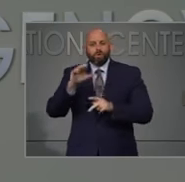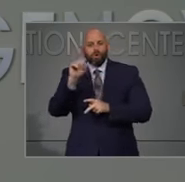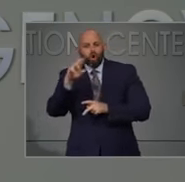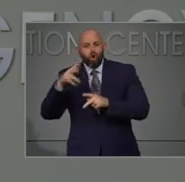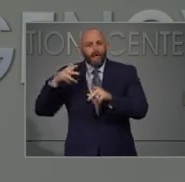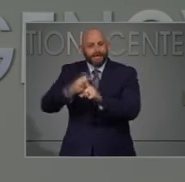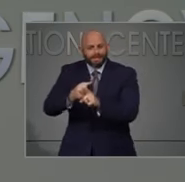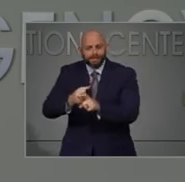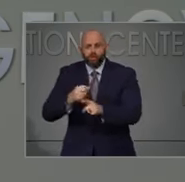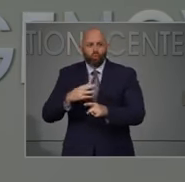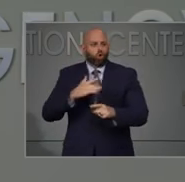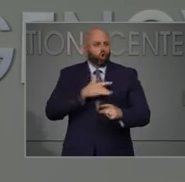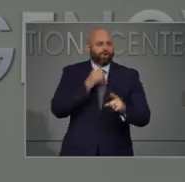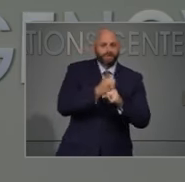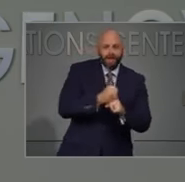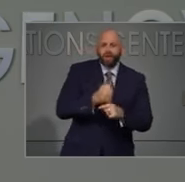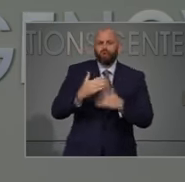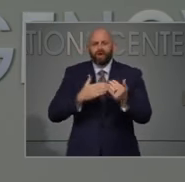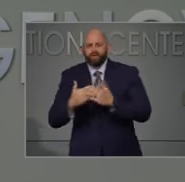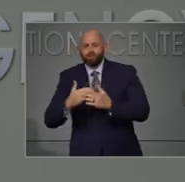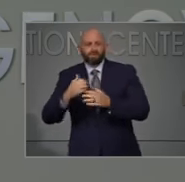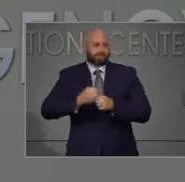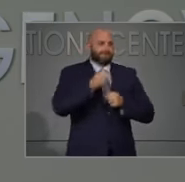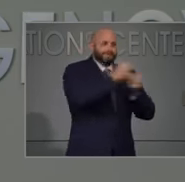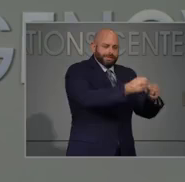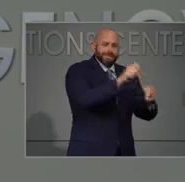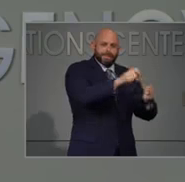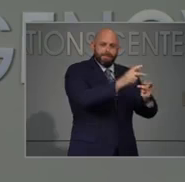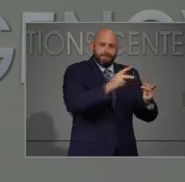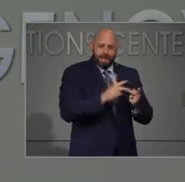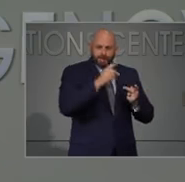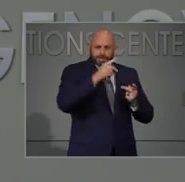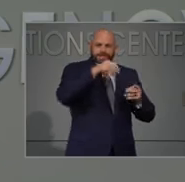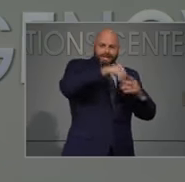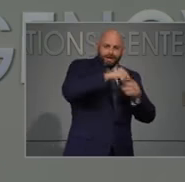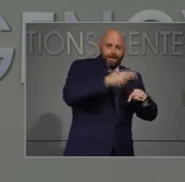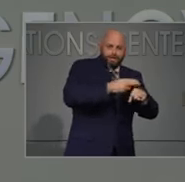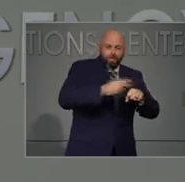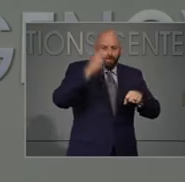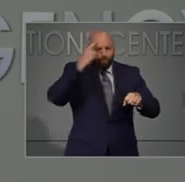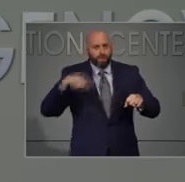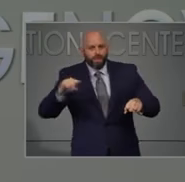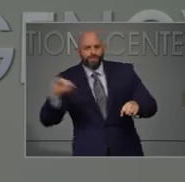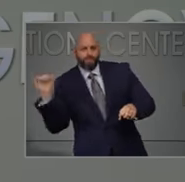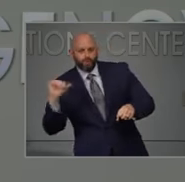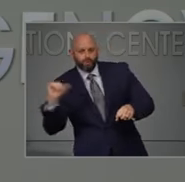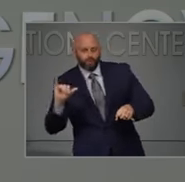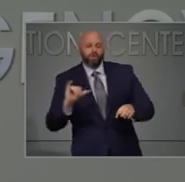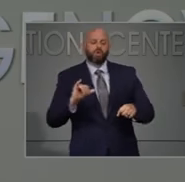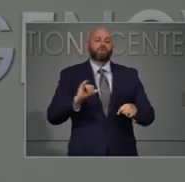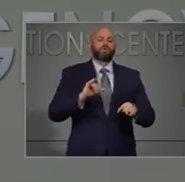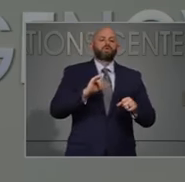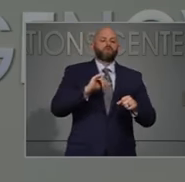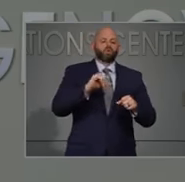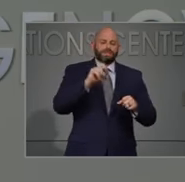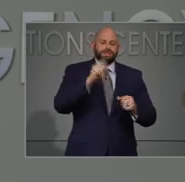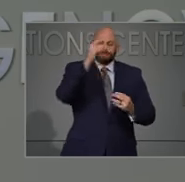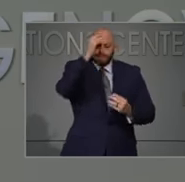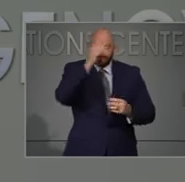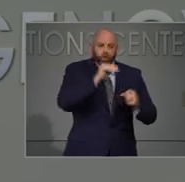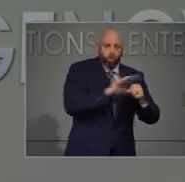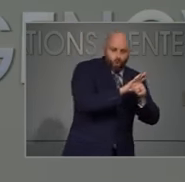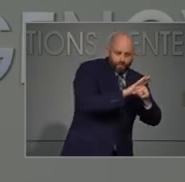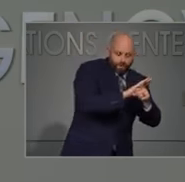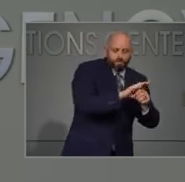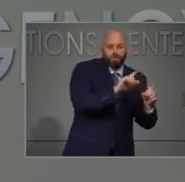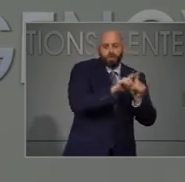So we're very protective of making sure we have enough healthcare capacity to be able to handle COVID-19 and all the other things that we